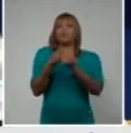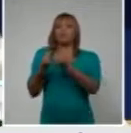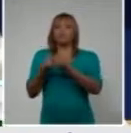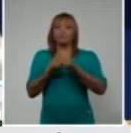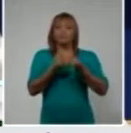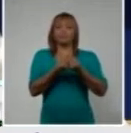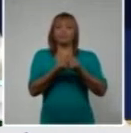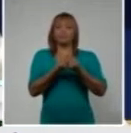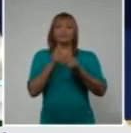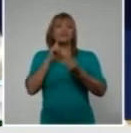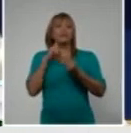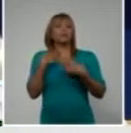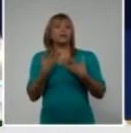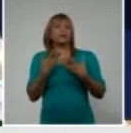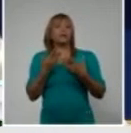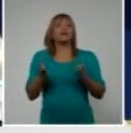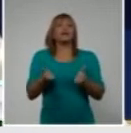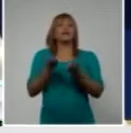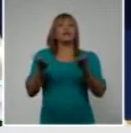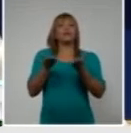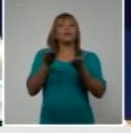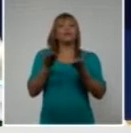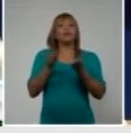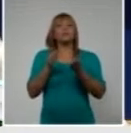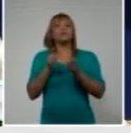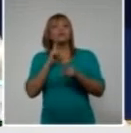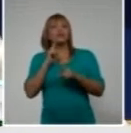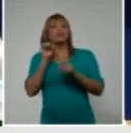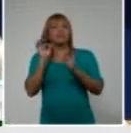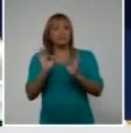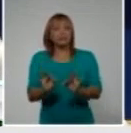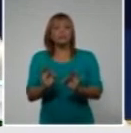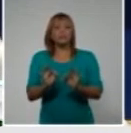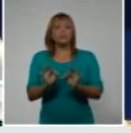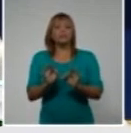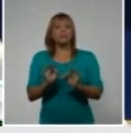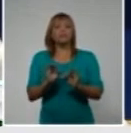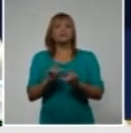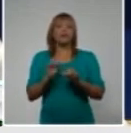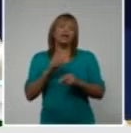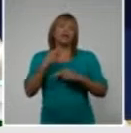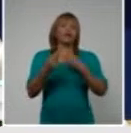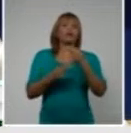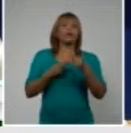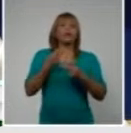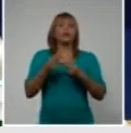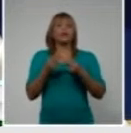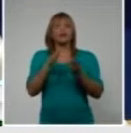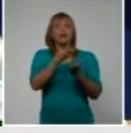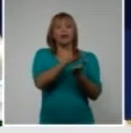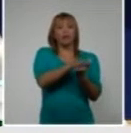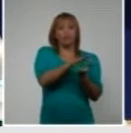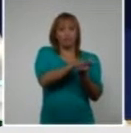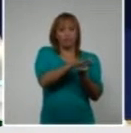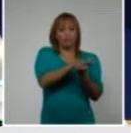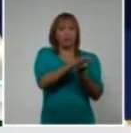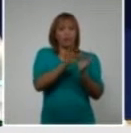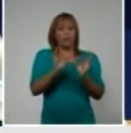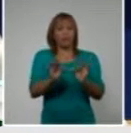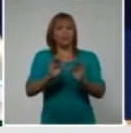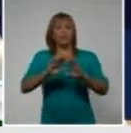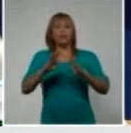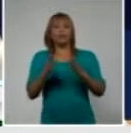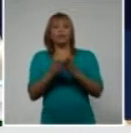the figure is 58%. I always highlight this characteristic of the disease, not a convenient